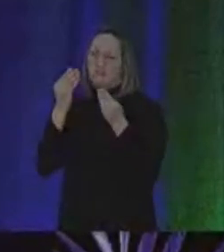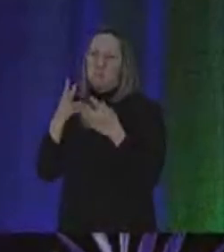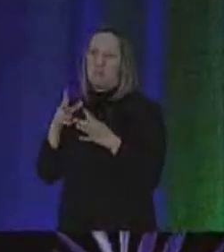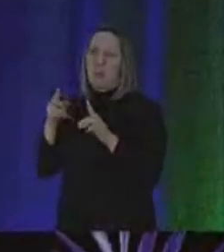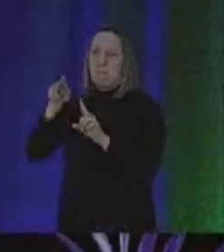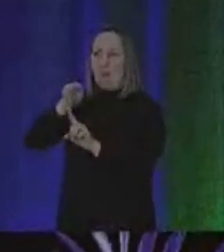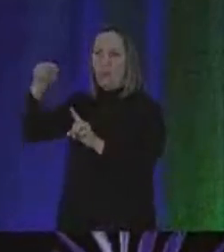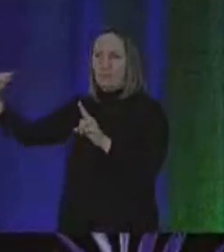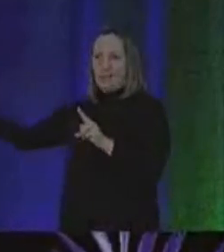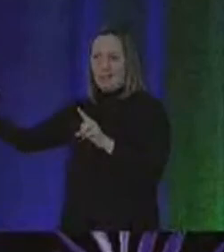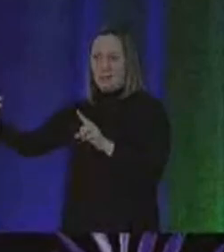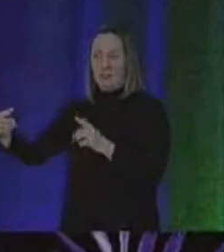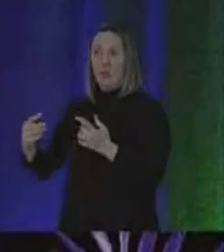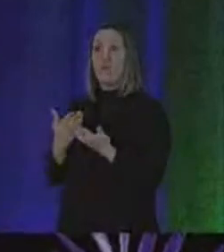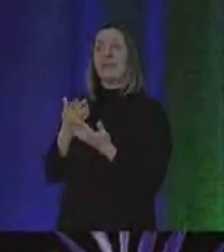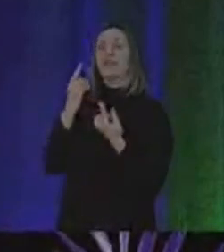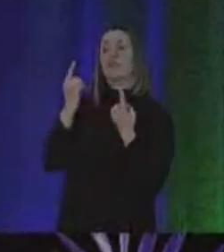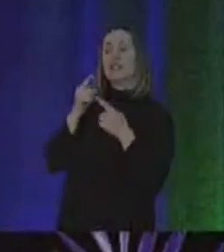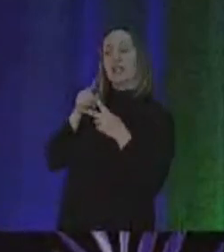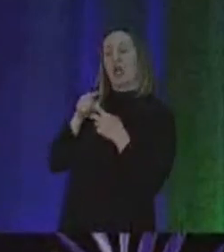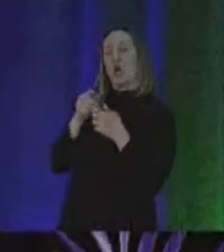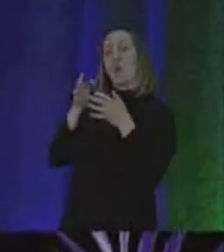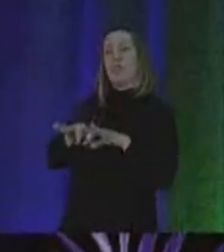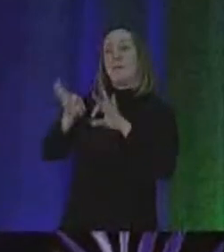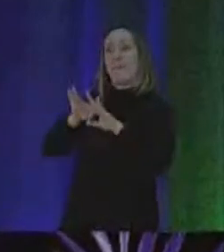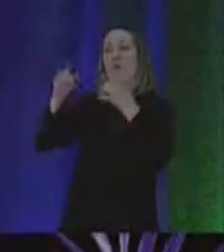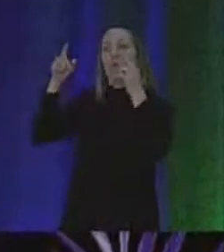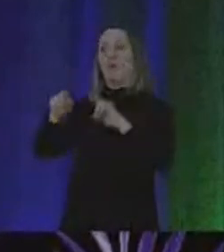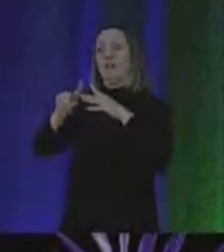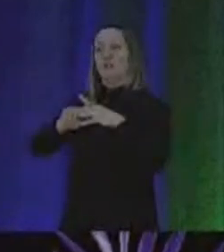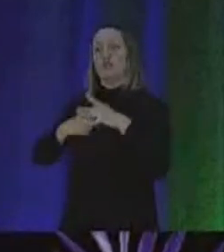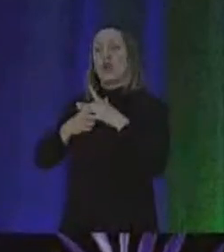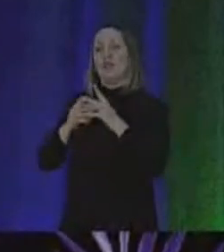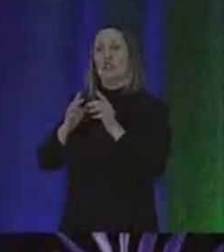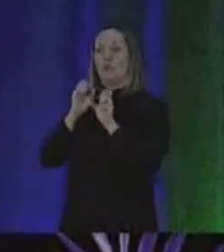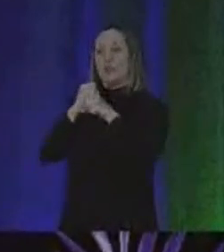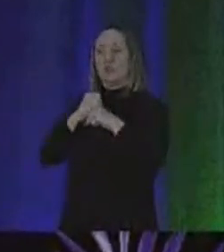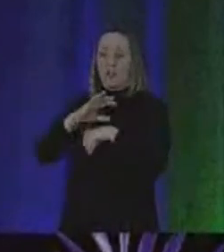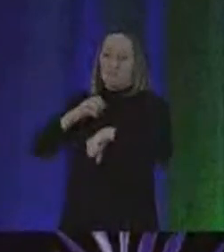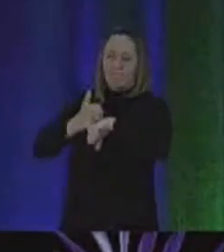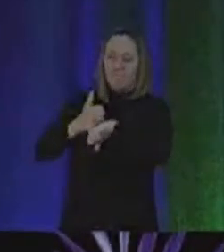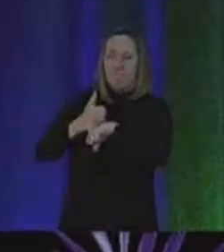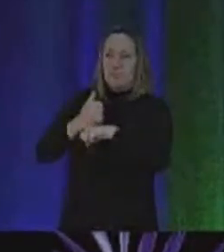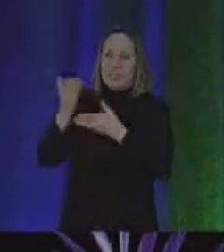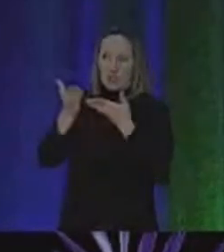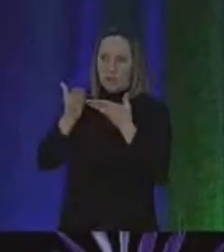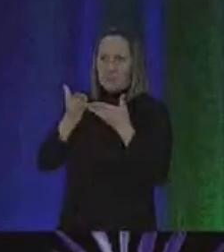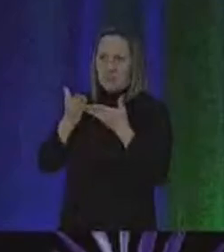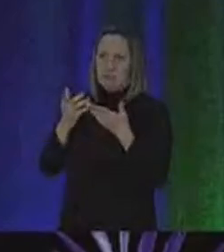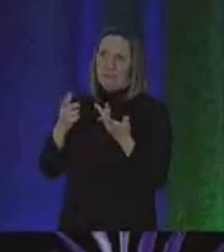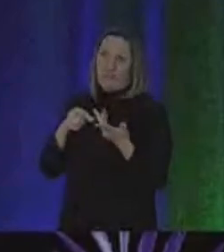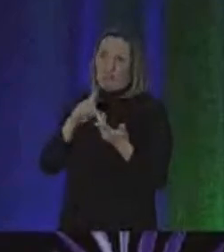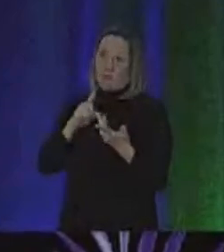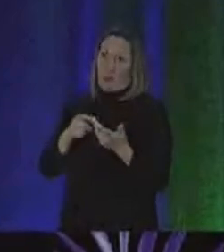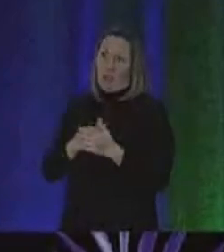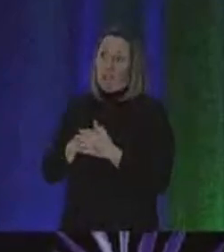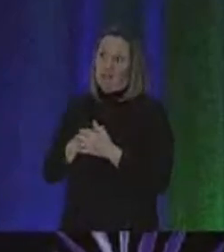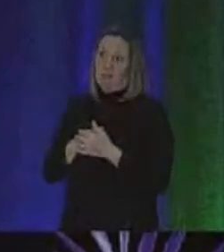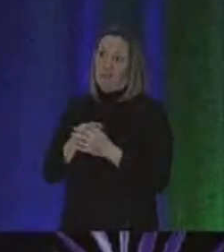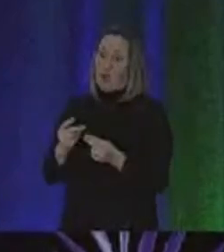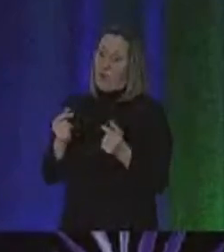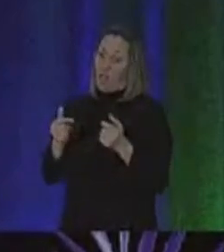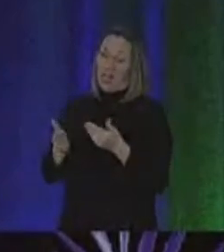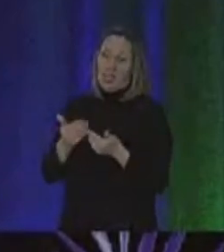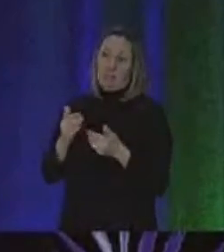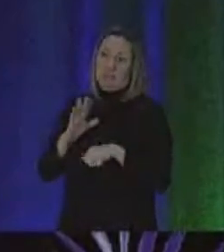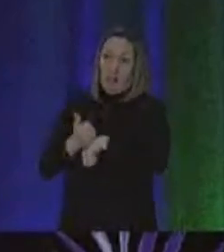So considerations, right? What are the important bits when you start to construct these services? We just got to be real with it. Quick to set up. Okay,